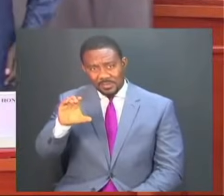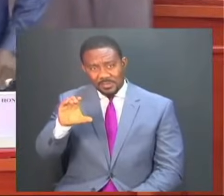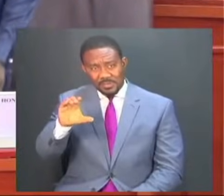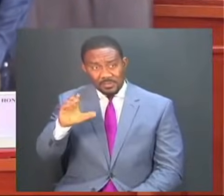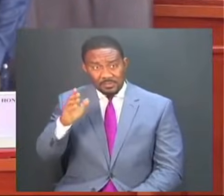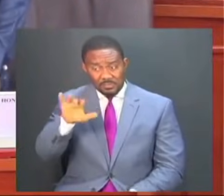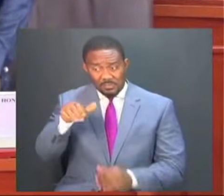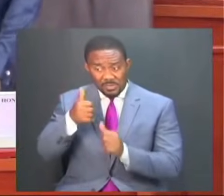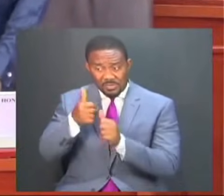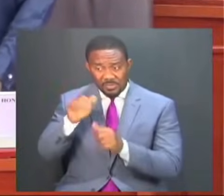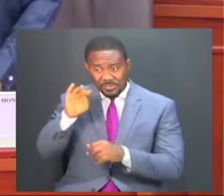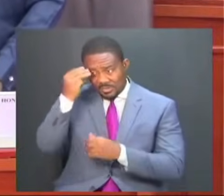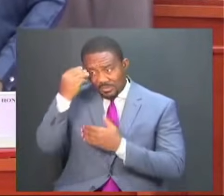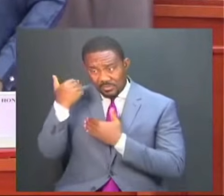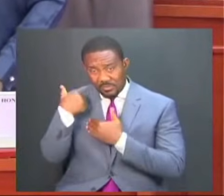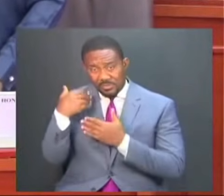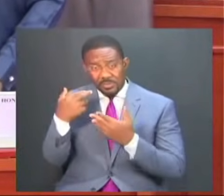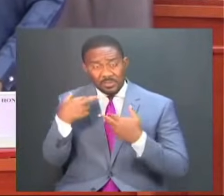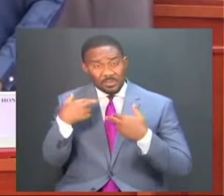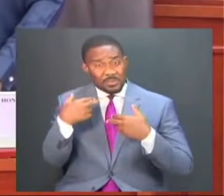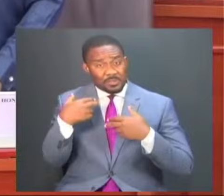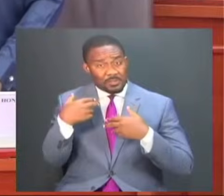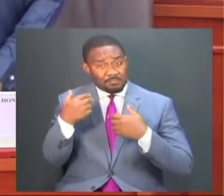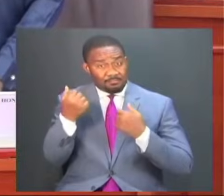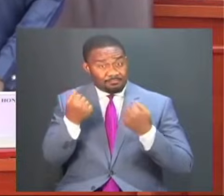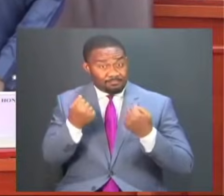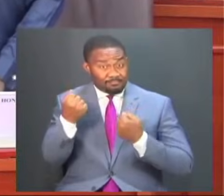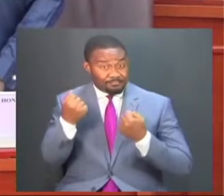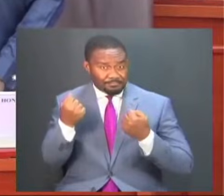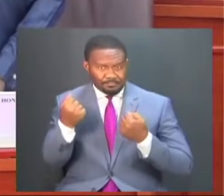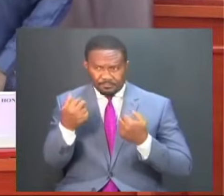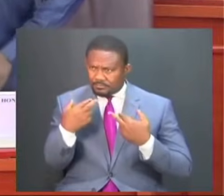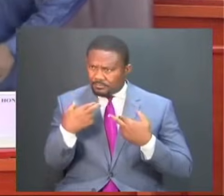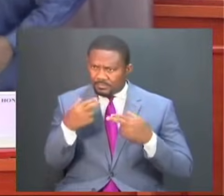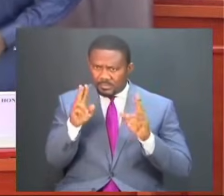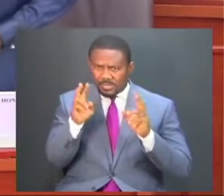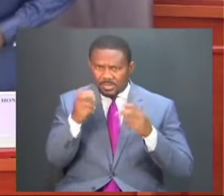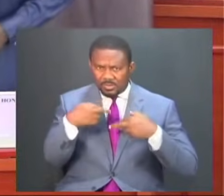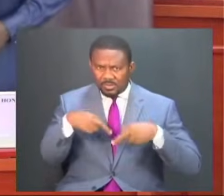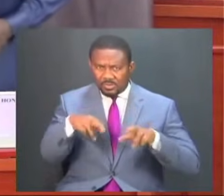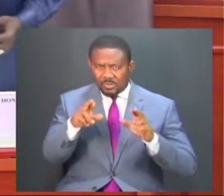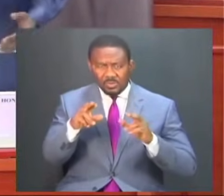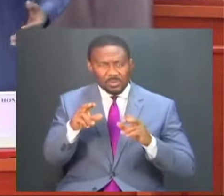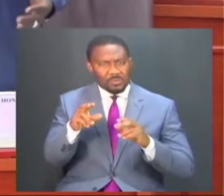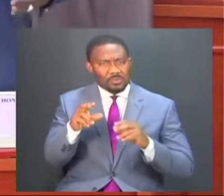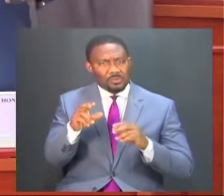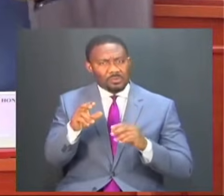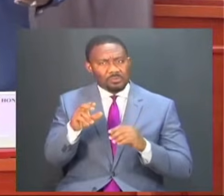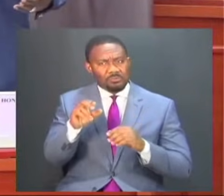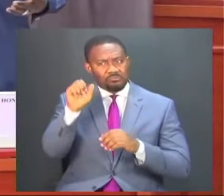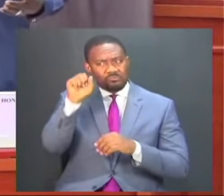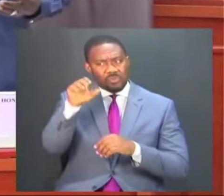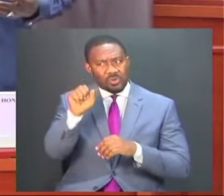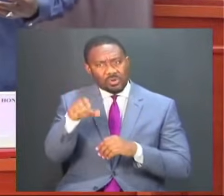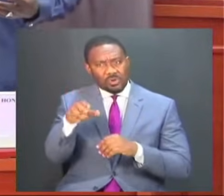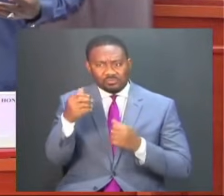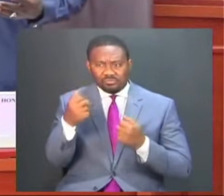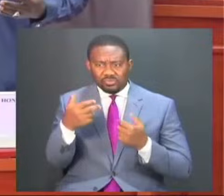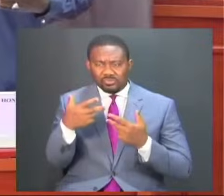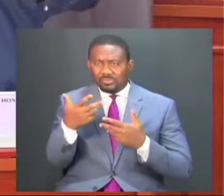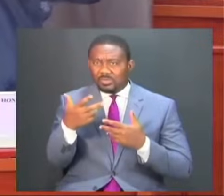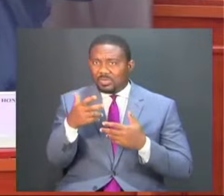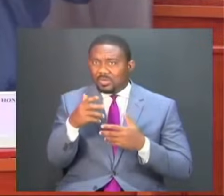Minister responsible for transport. The Road Traffic Amendment Bill 2025. If the Minister can give